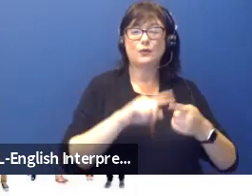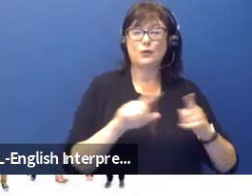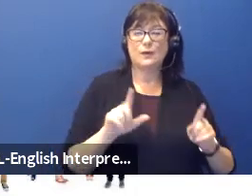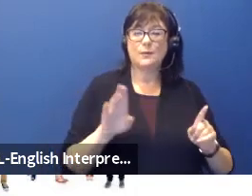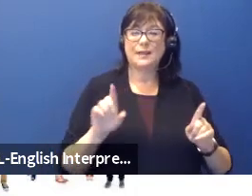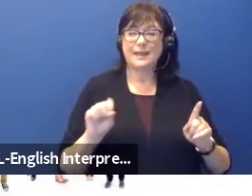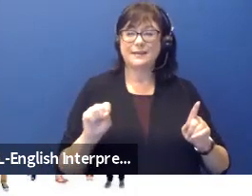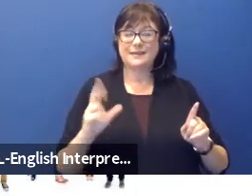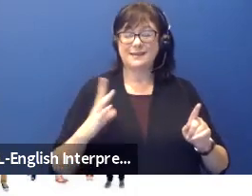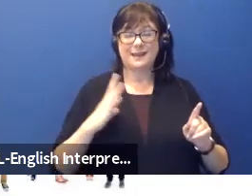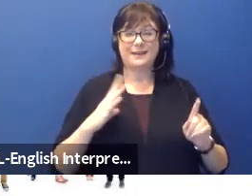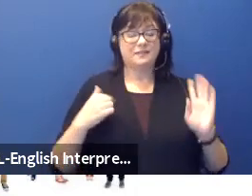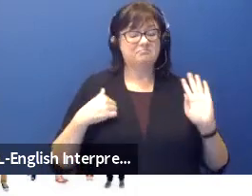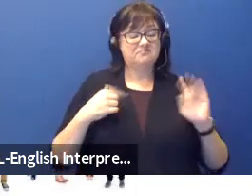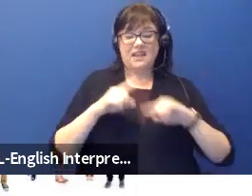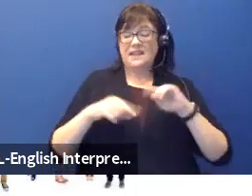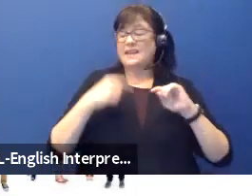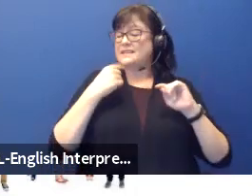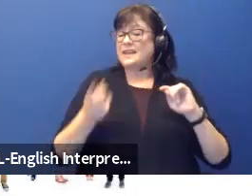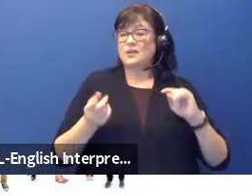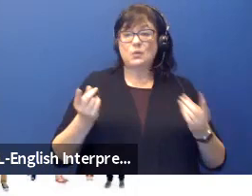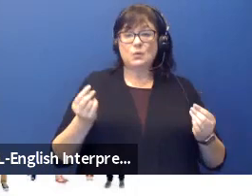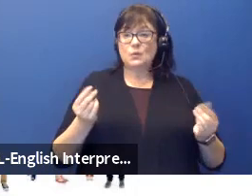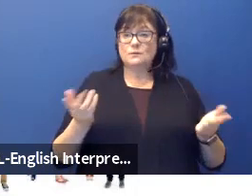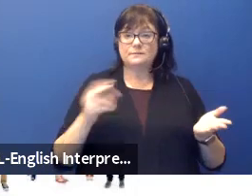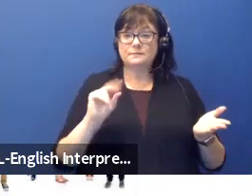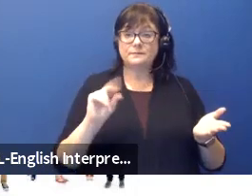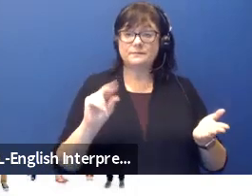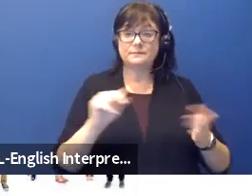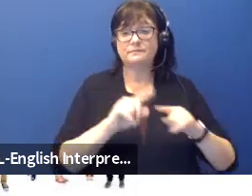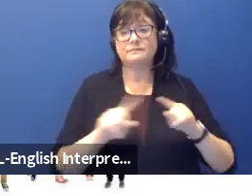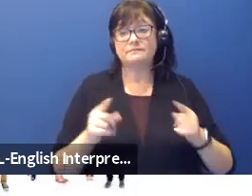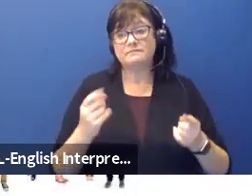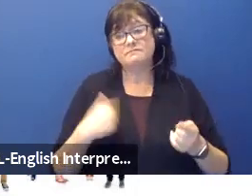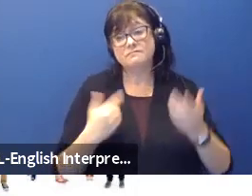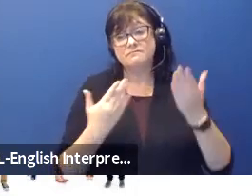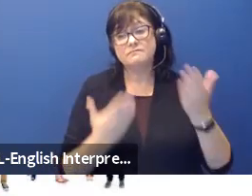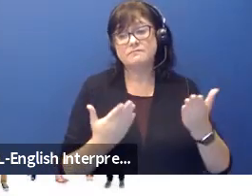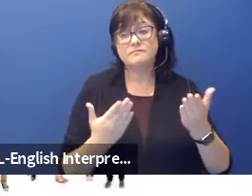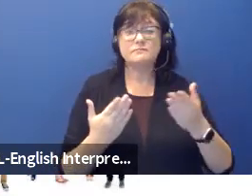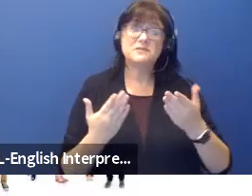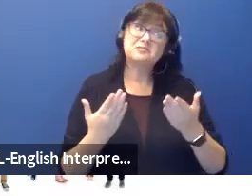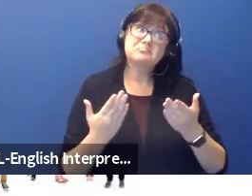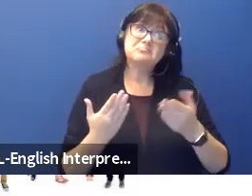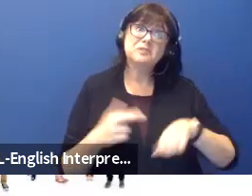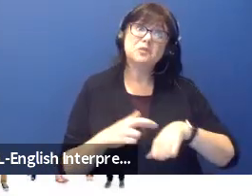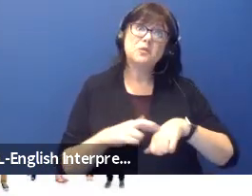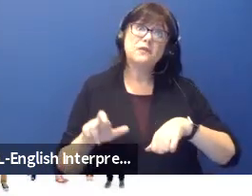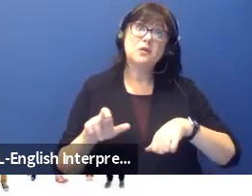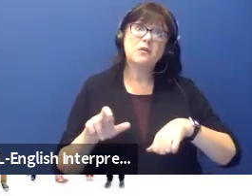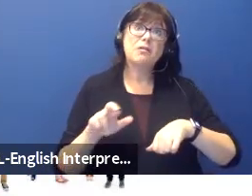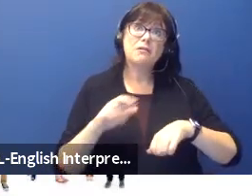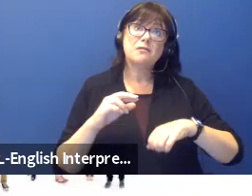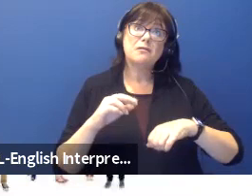I can't tell you what to do, but I would say perhaps referral to Aboriginal services could be something that you could count it